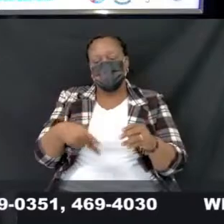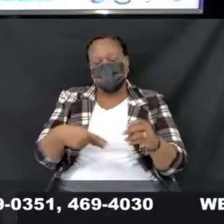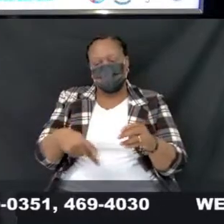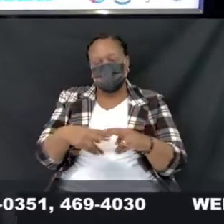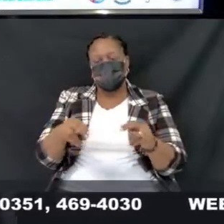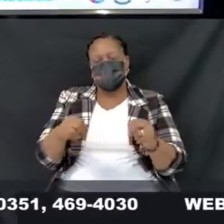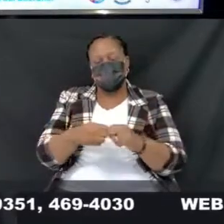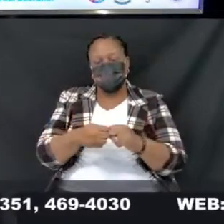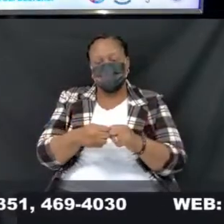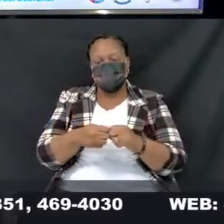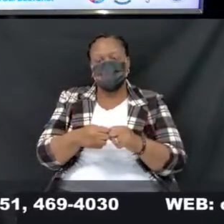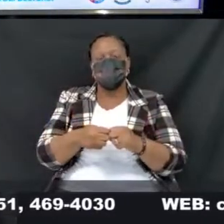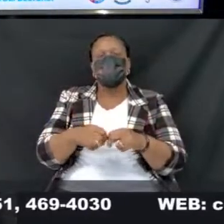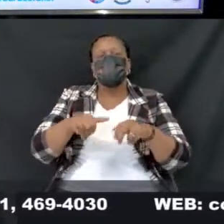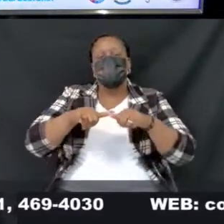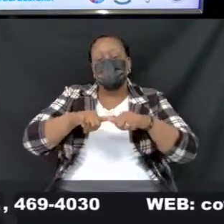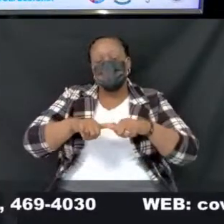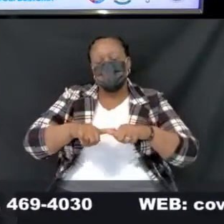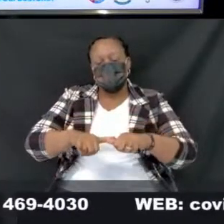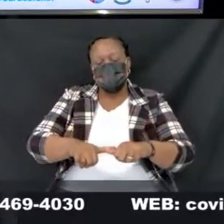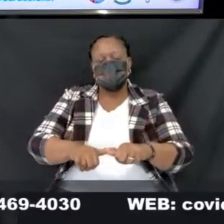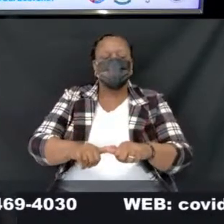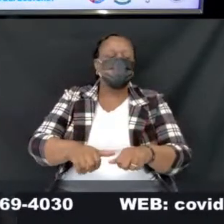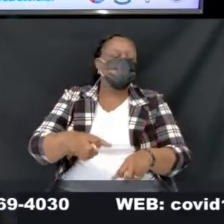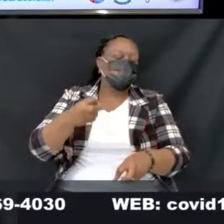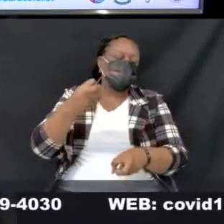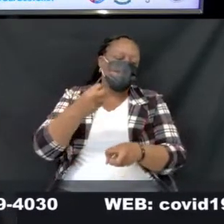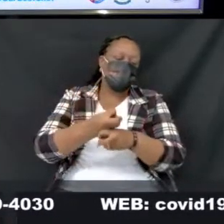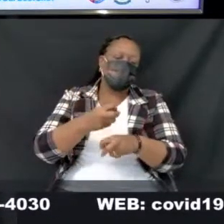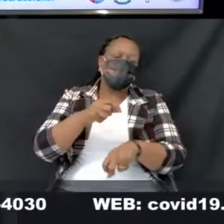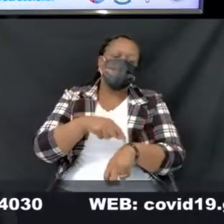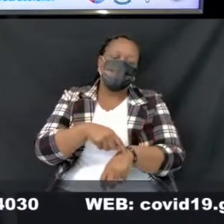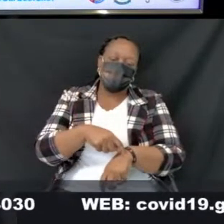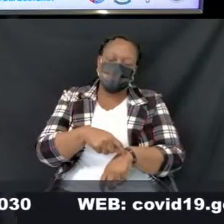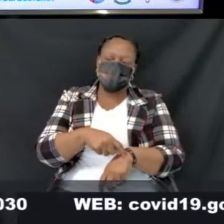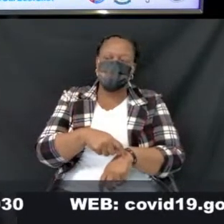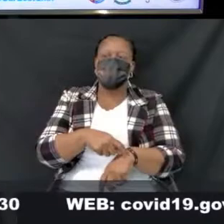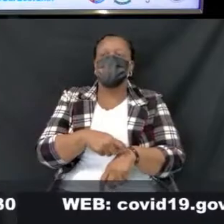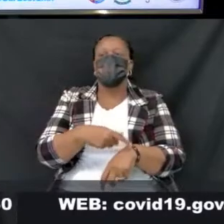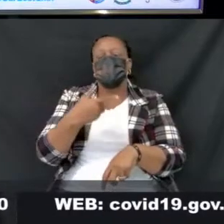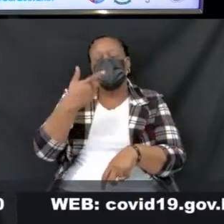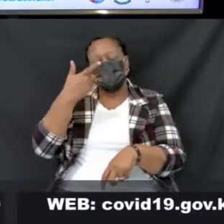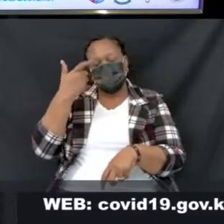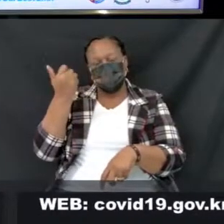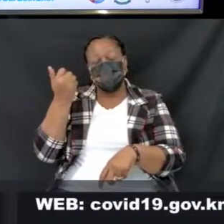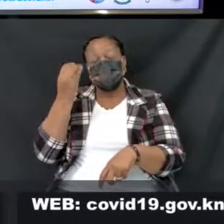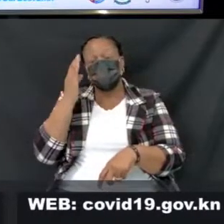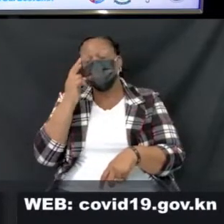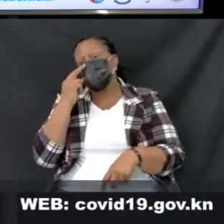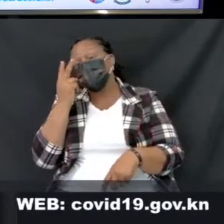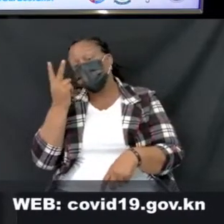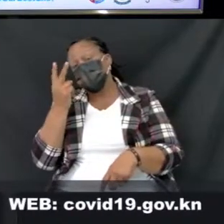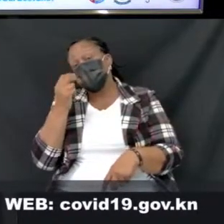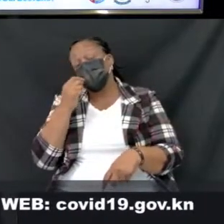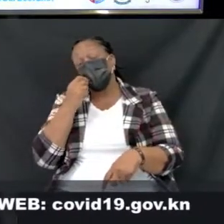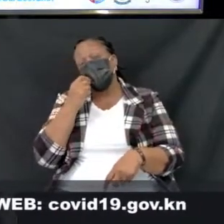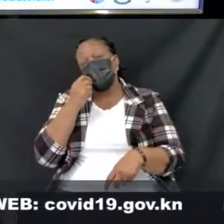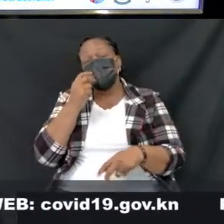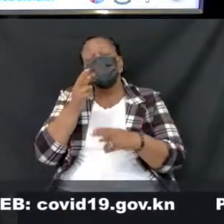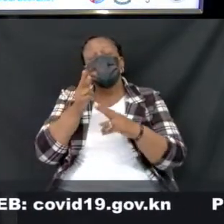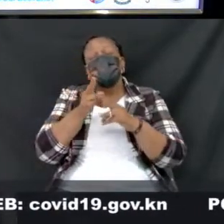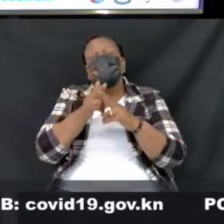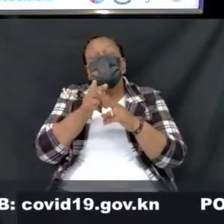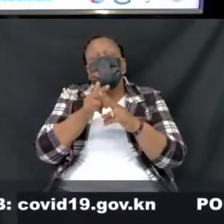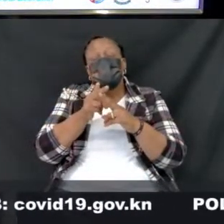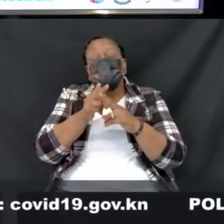everyone who has endured during these difficult times. I think the perspective and the forecast and the trajectory that